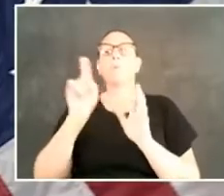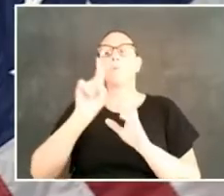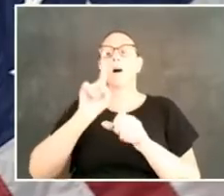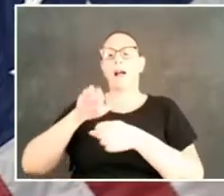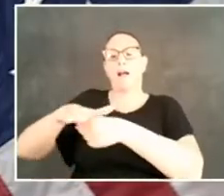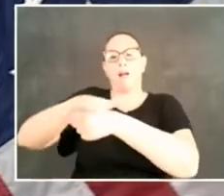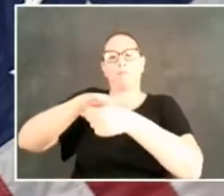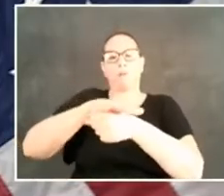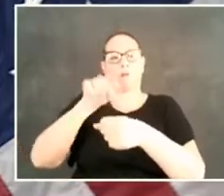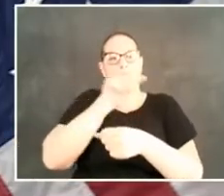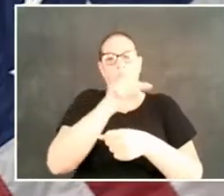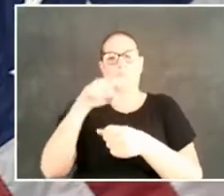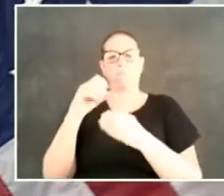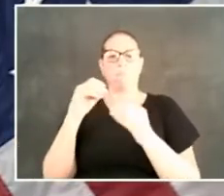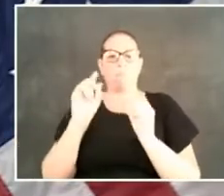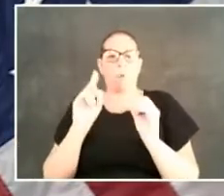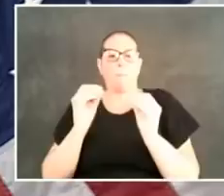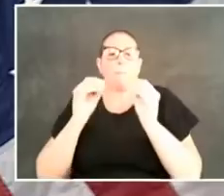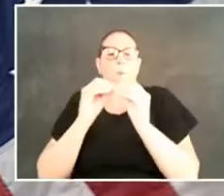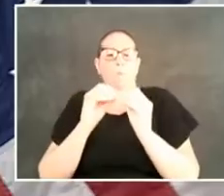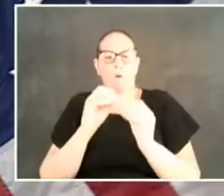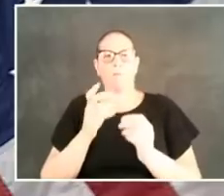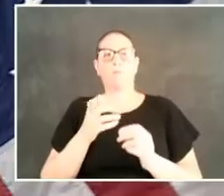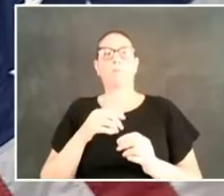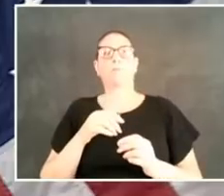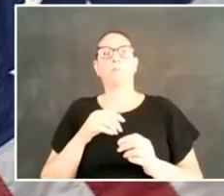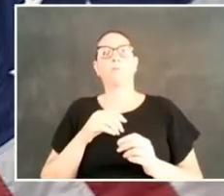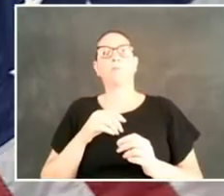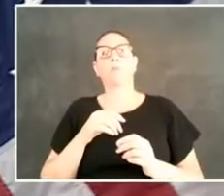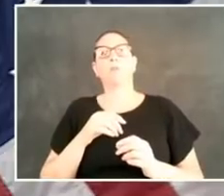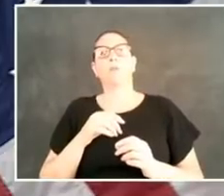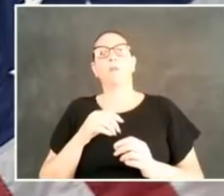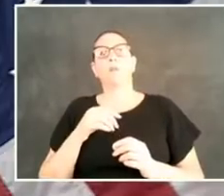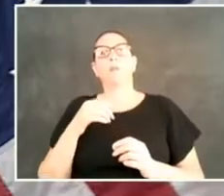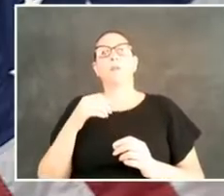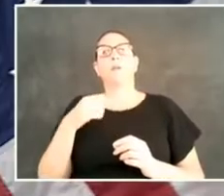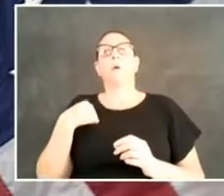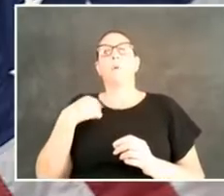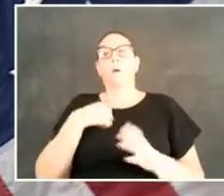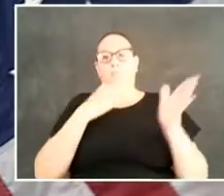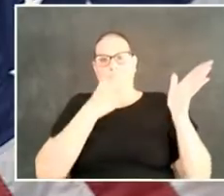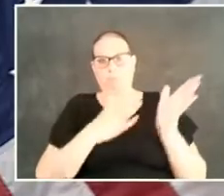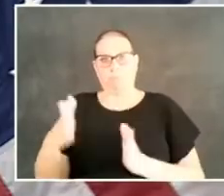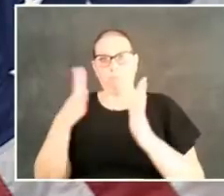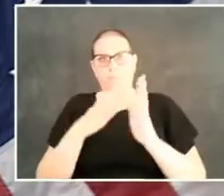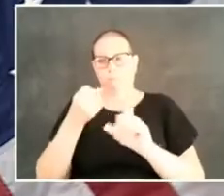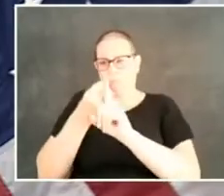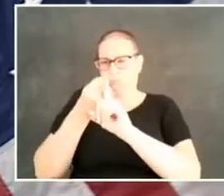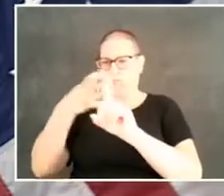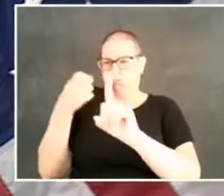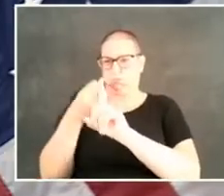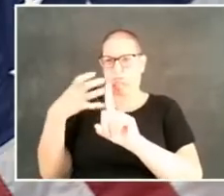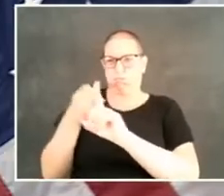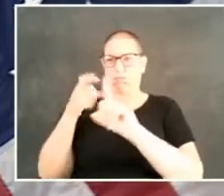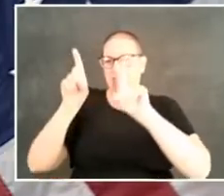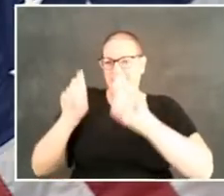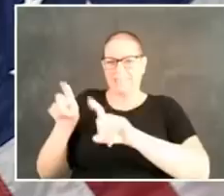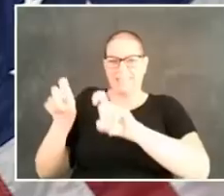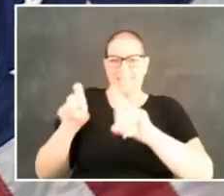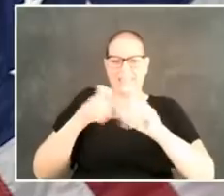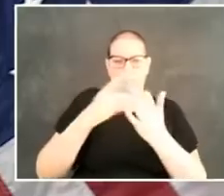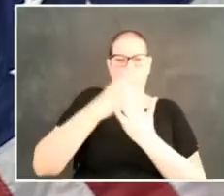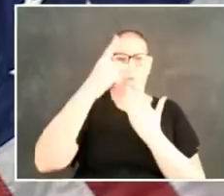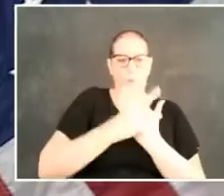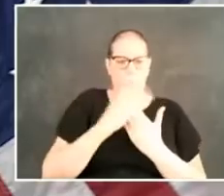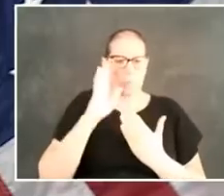the testing program. We intend it to be much more widespread as May progresses, because we have to get into a very aggressive